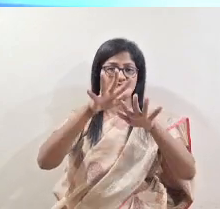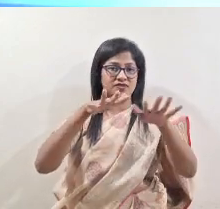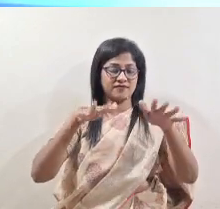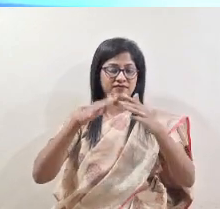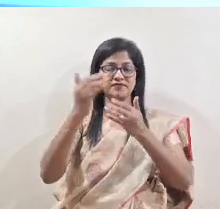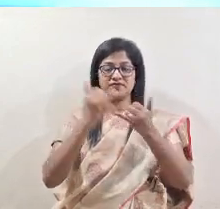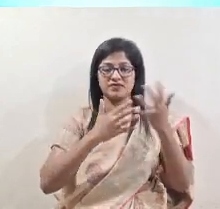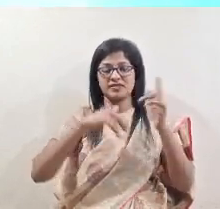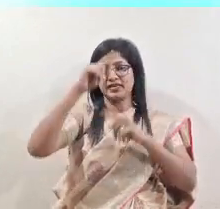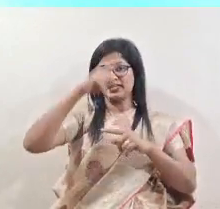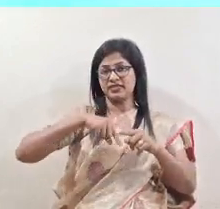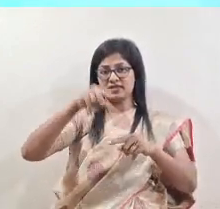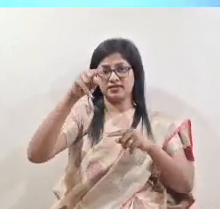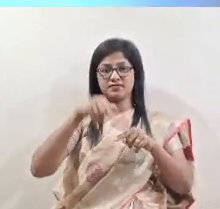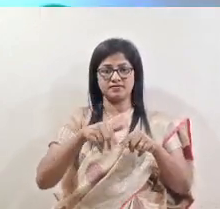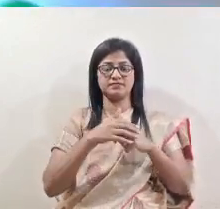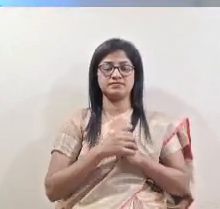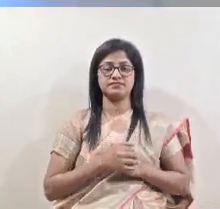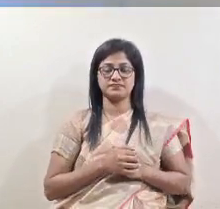scenario.